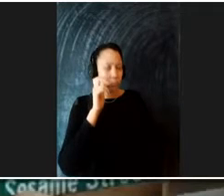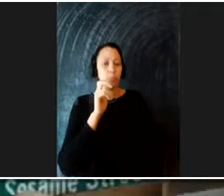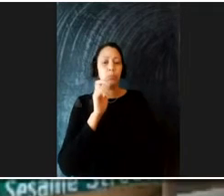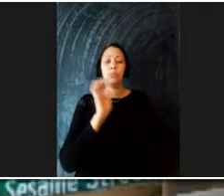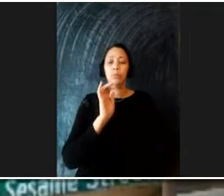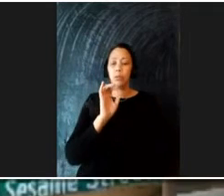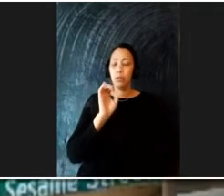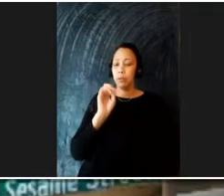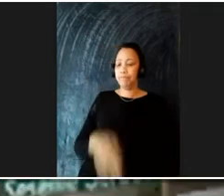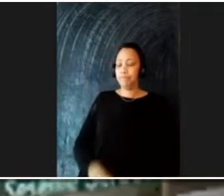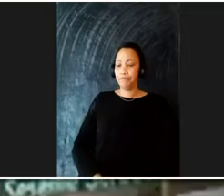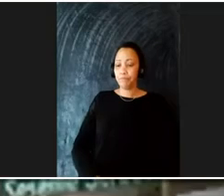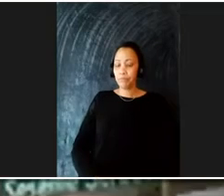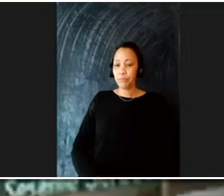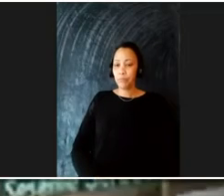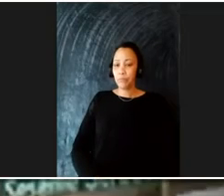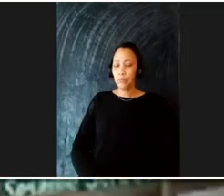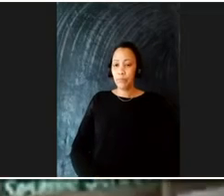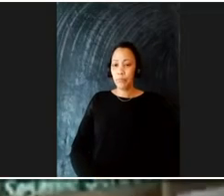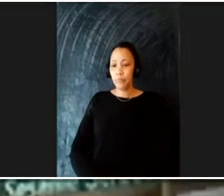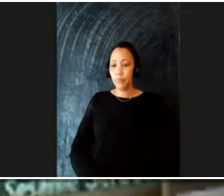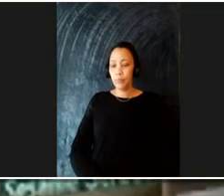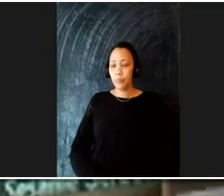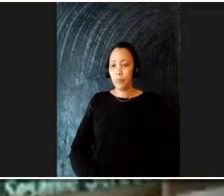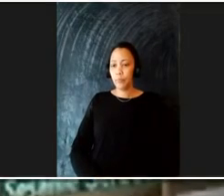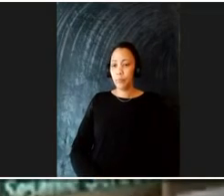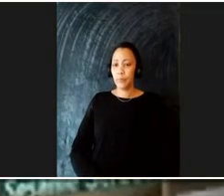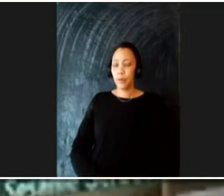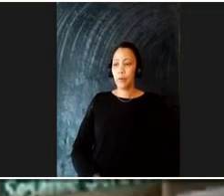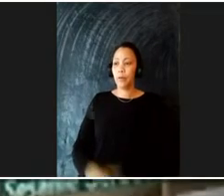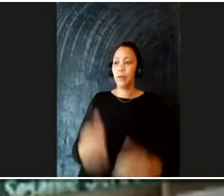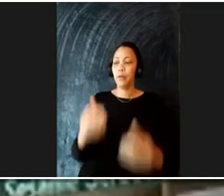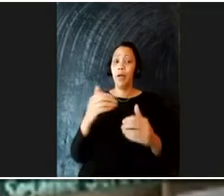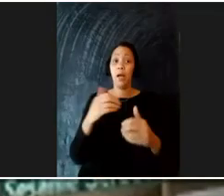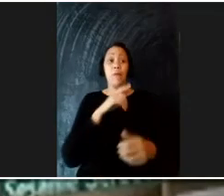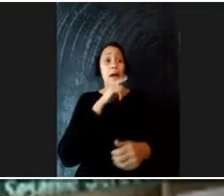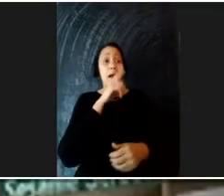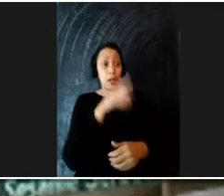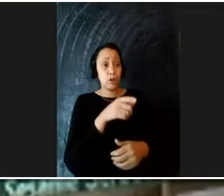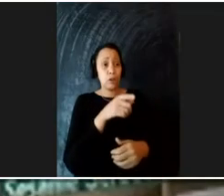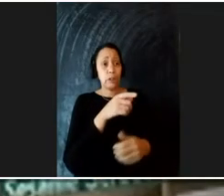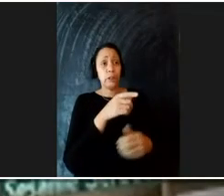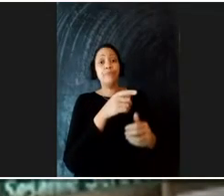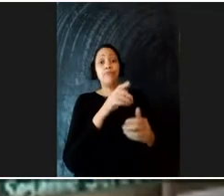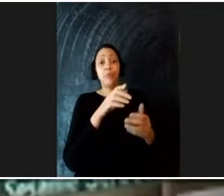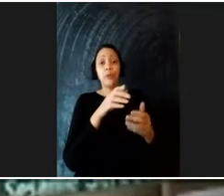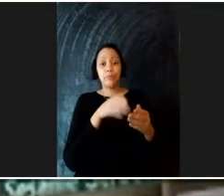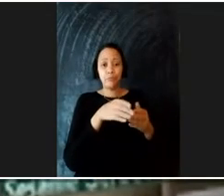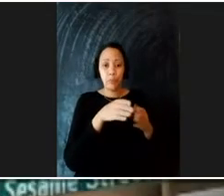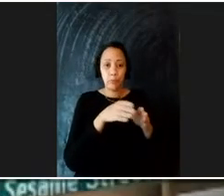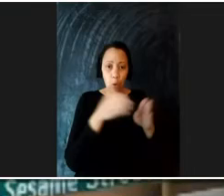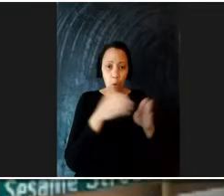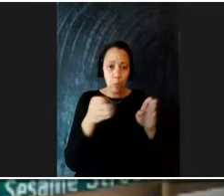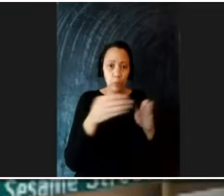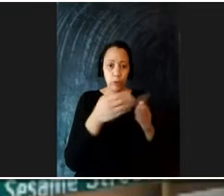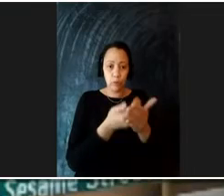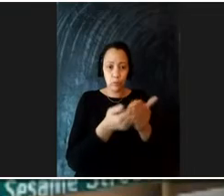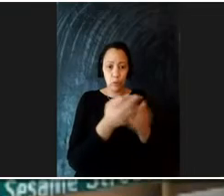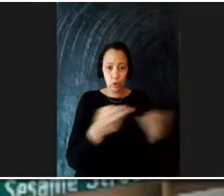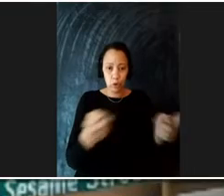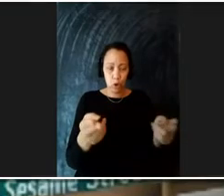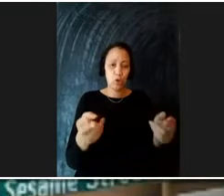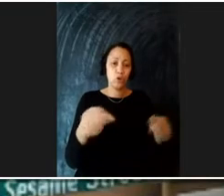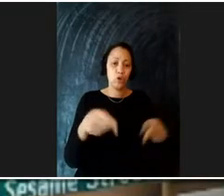right thank you very much if going forward people could try to limit their remarks to three minutes I'd appreciate that I'll turn that back to